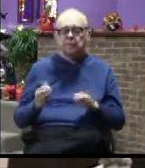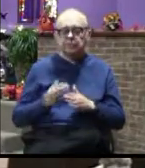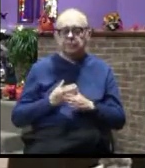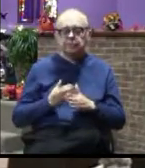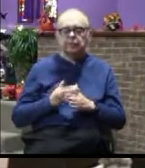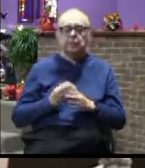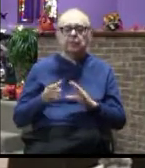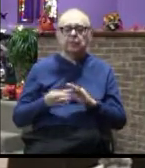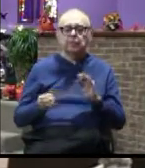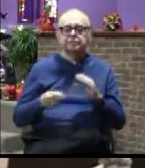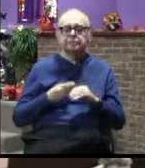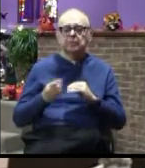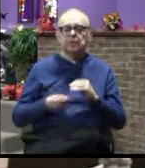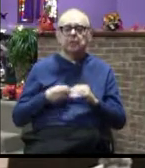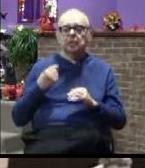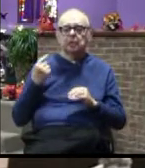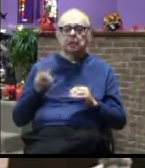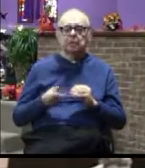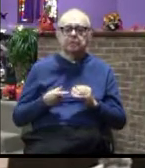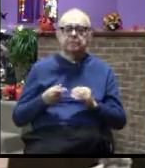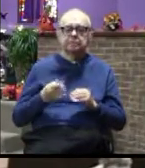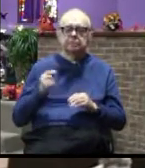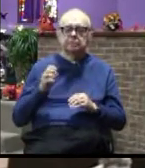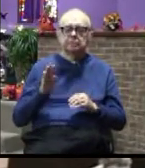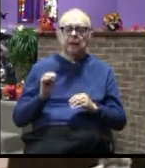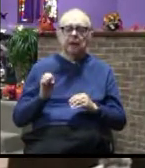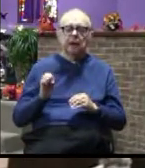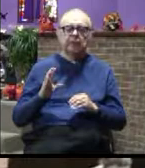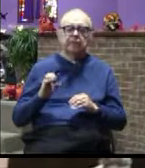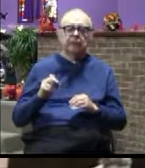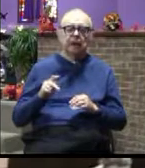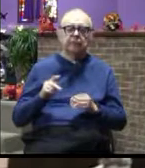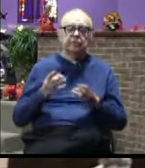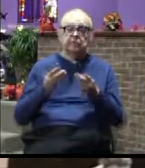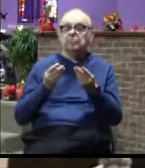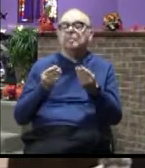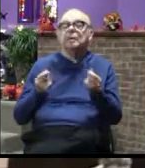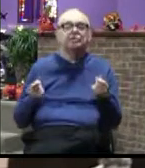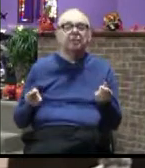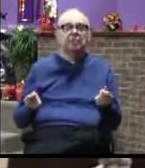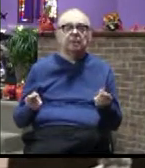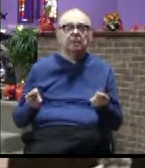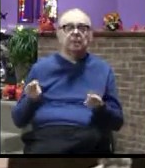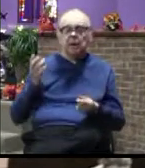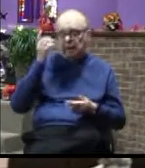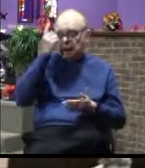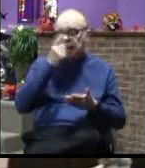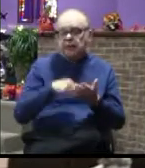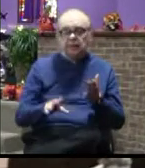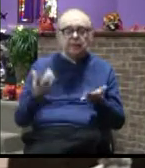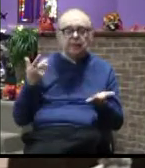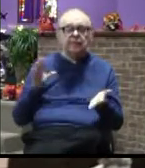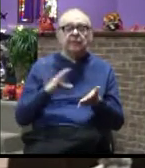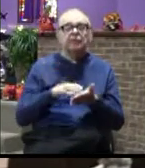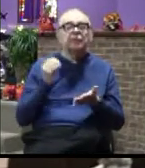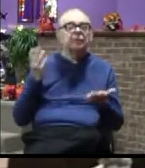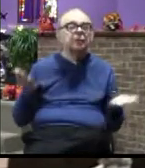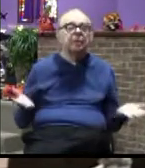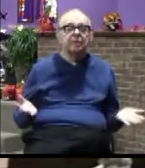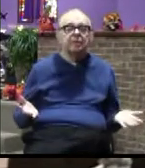little story about global warming remember they tell you that the ice caps are all melting guess what they just found out